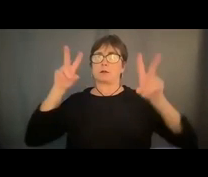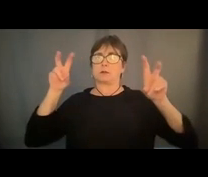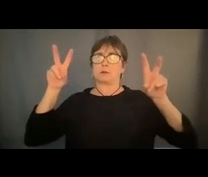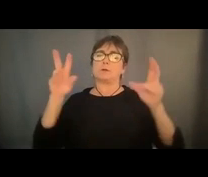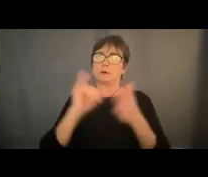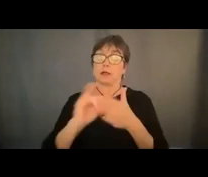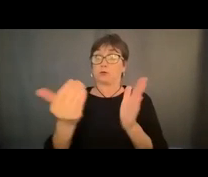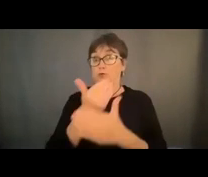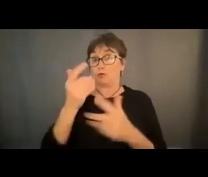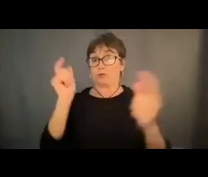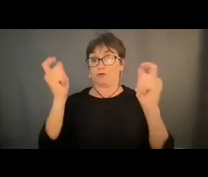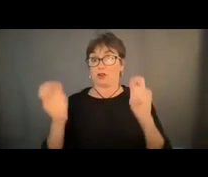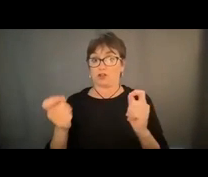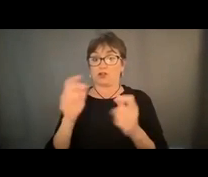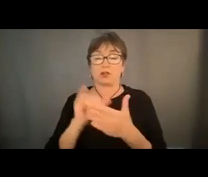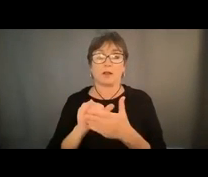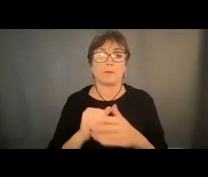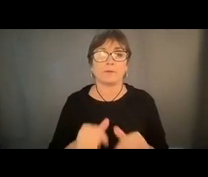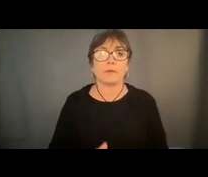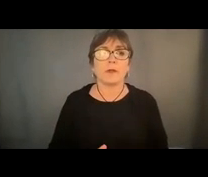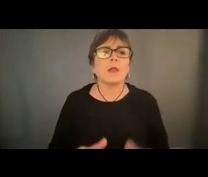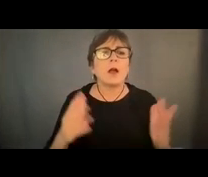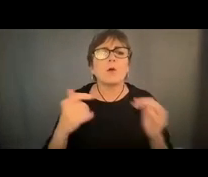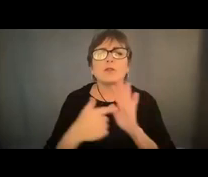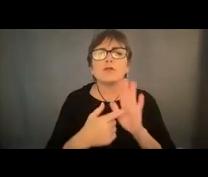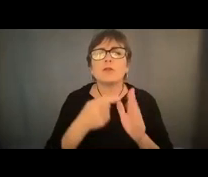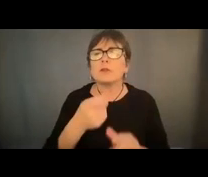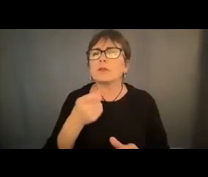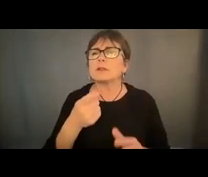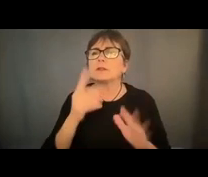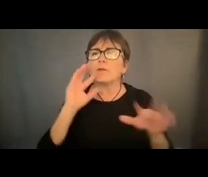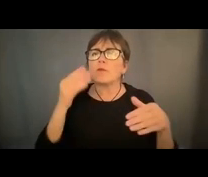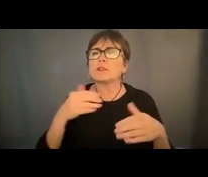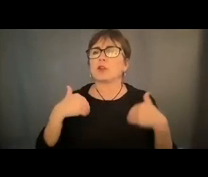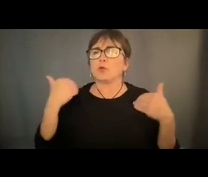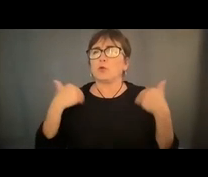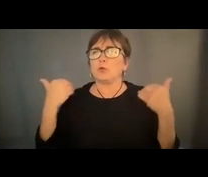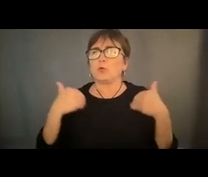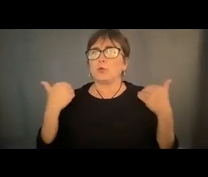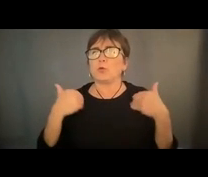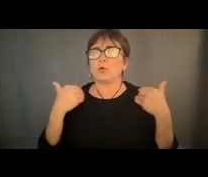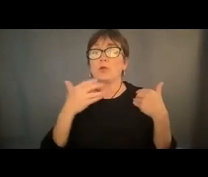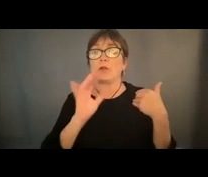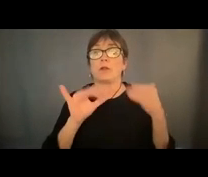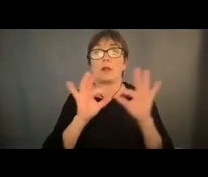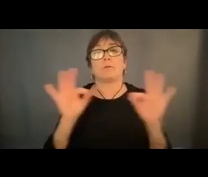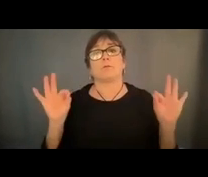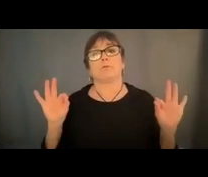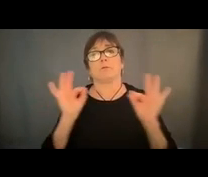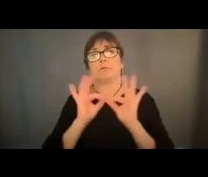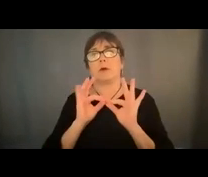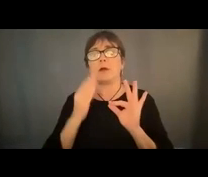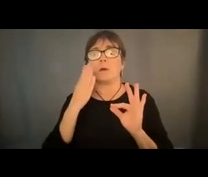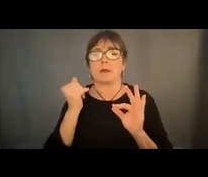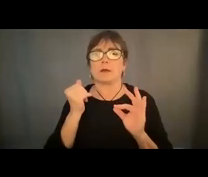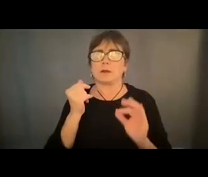Just gonna show you a few more. This youth piece, this is so important because we want to make sure that all youth know that